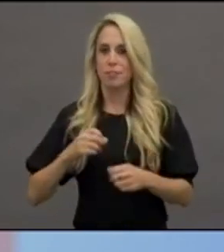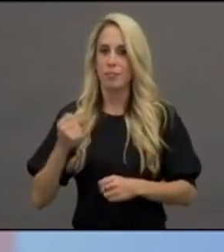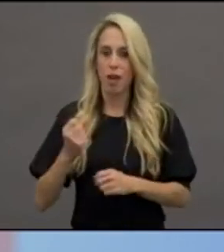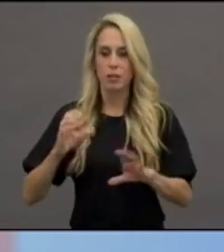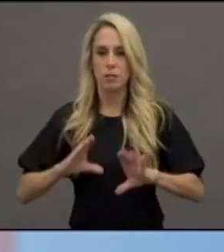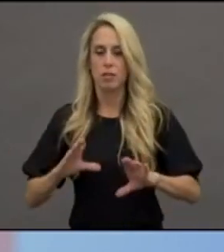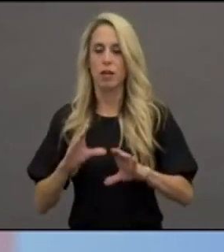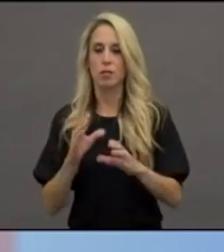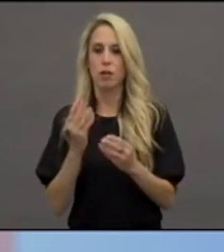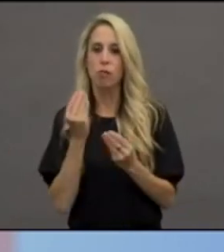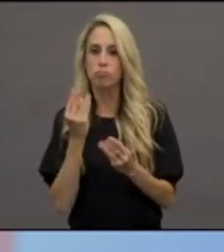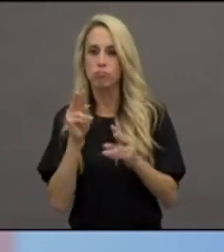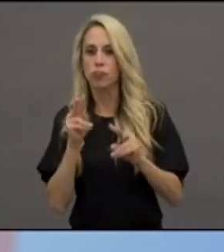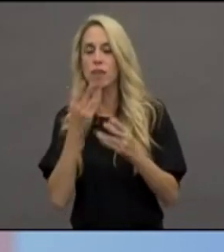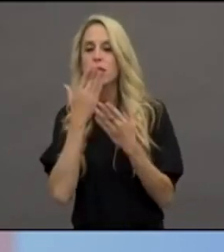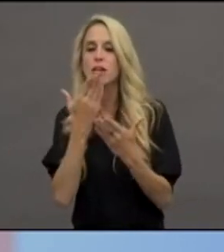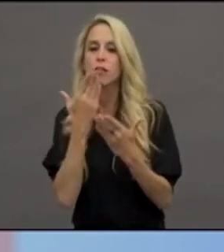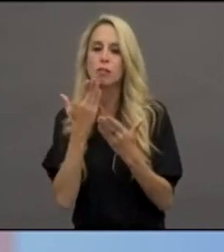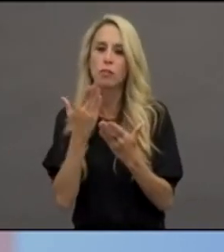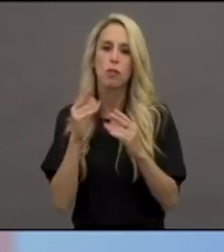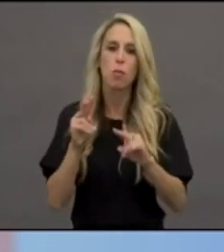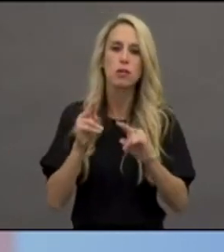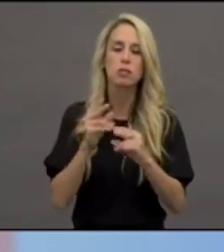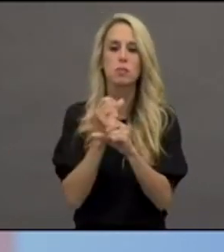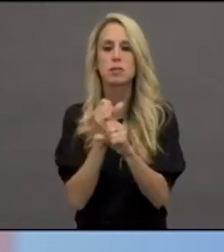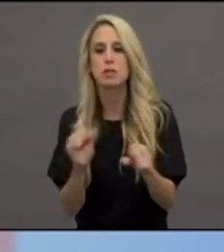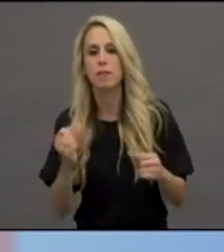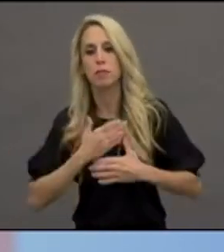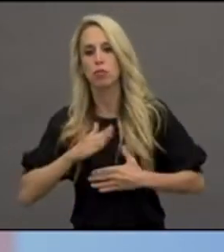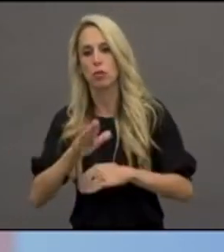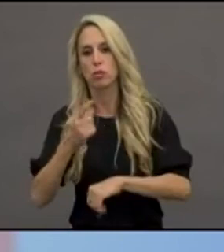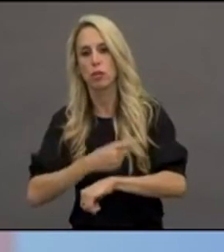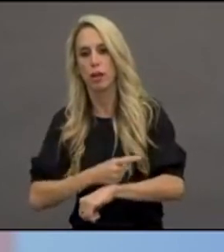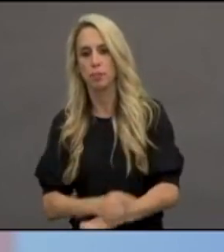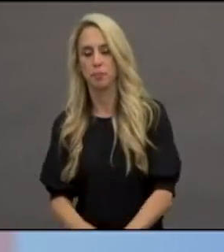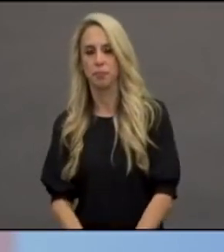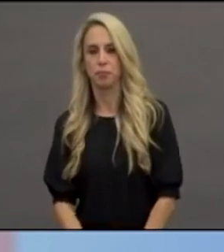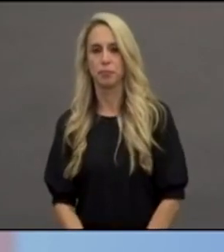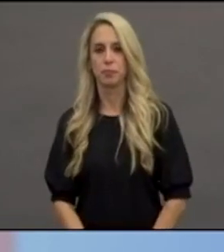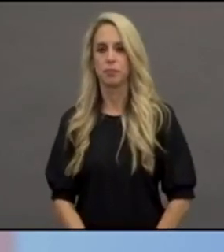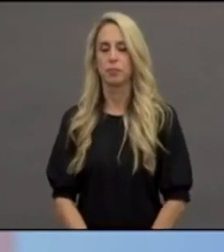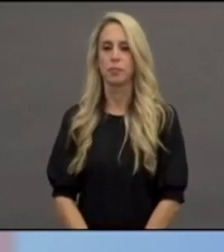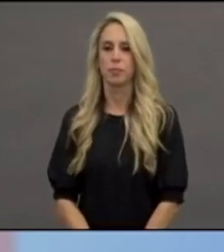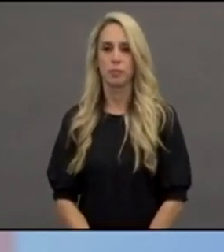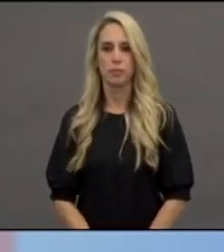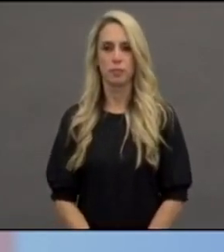just stay tuned. Thanks for watching, everybody. Be safe. Enjoy your day.